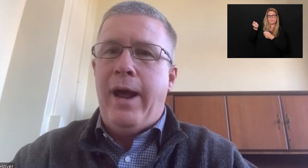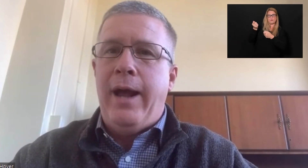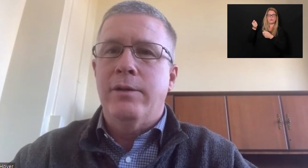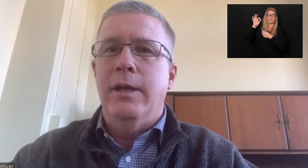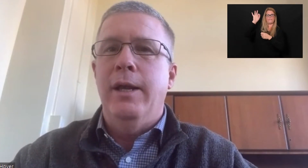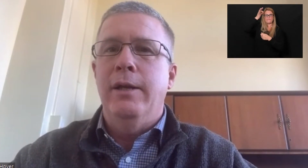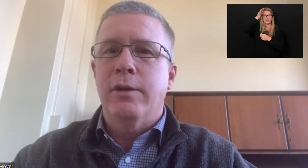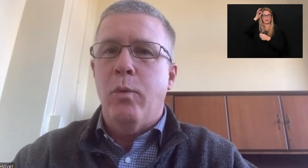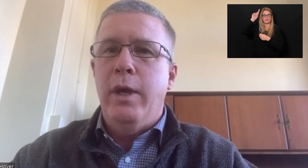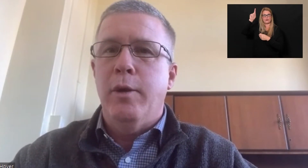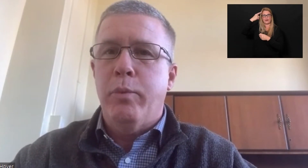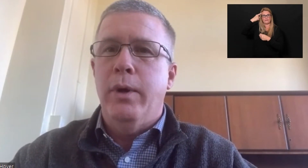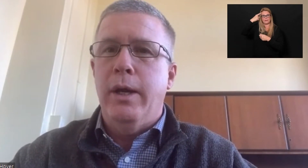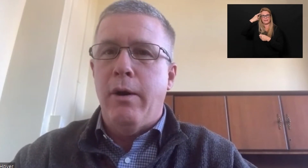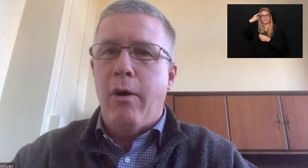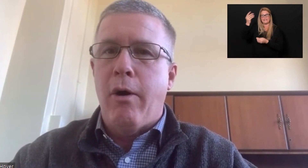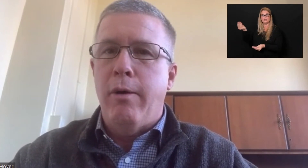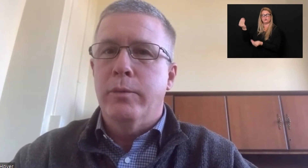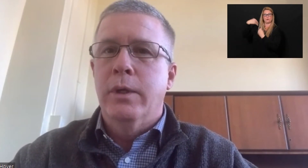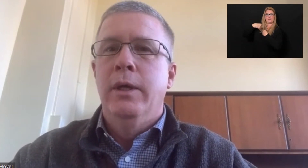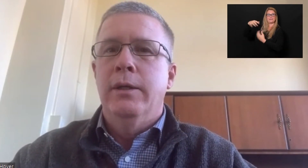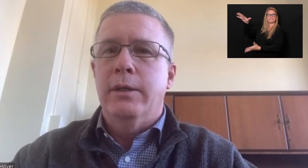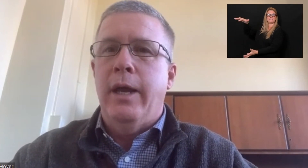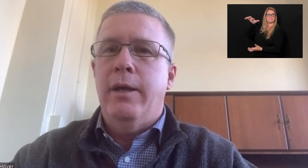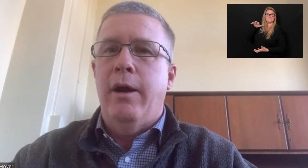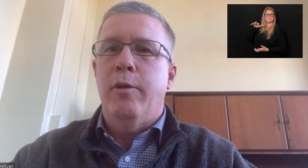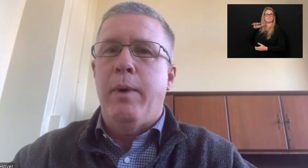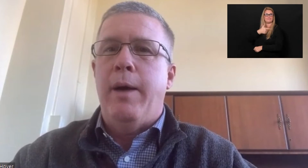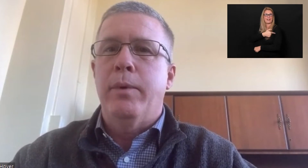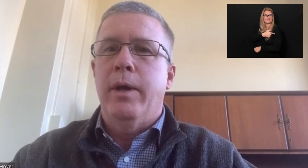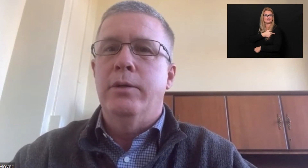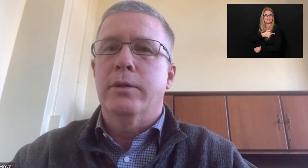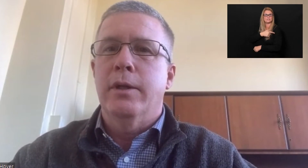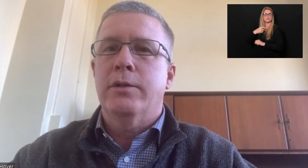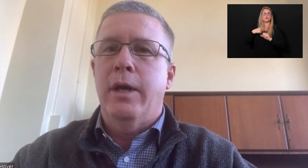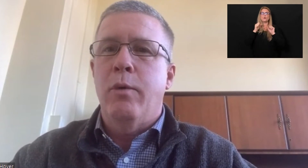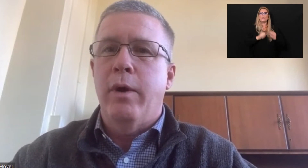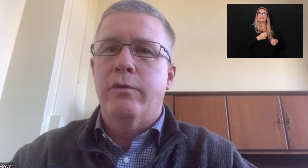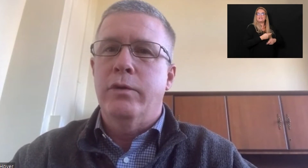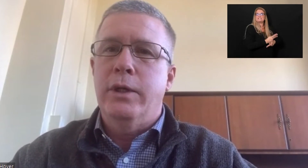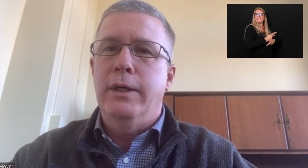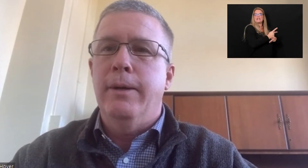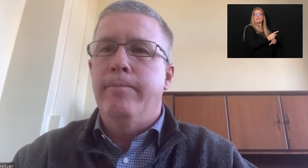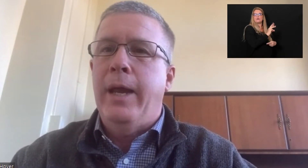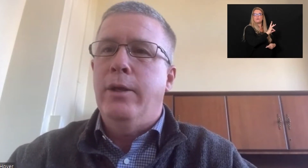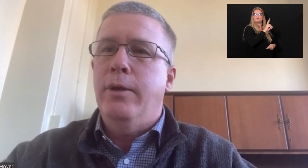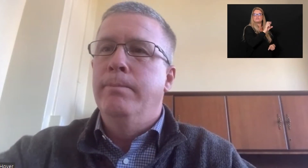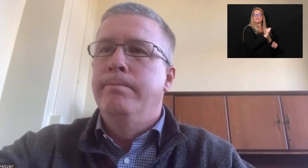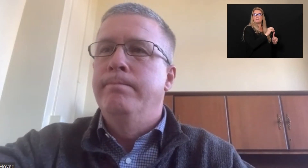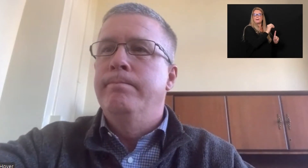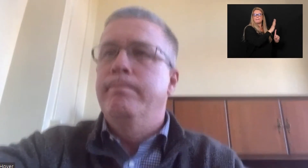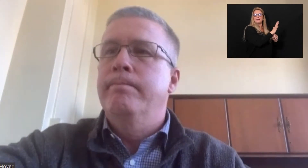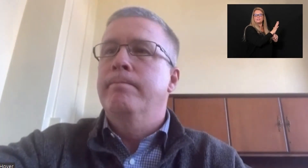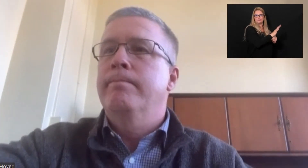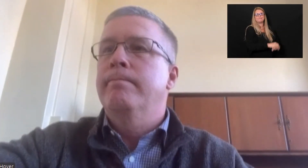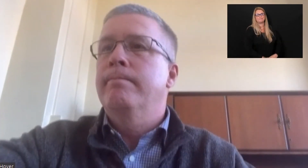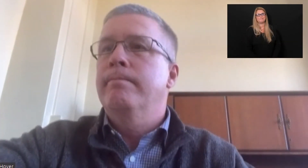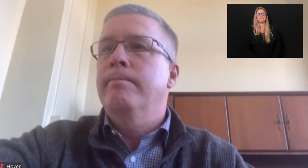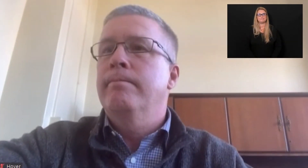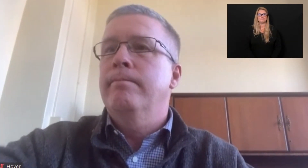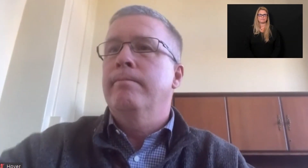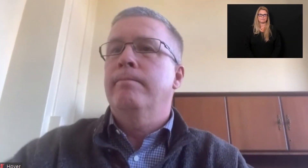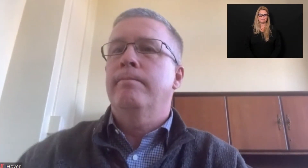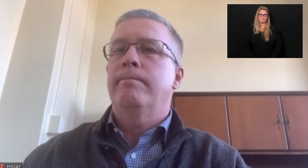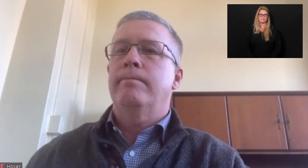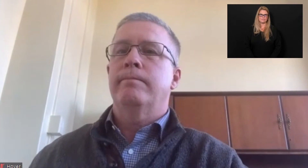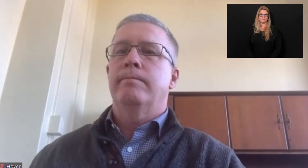the vaccines that we can put in arms to take care of the population of the state of West Virginia. Thank you. All right, thank you,